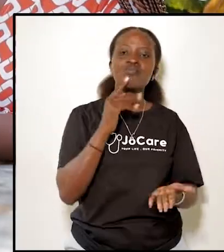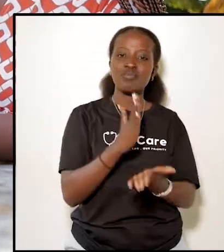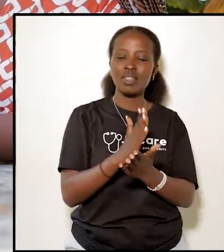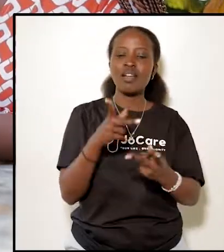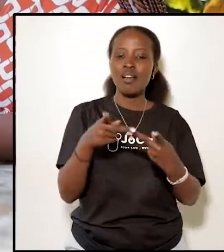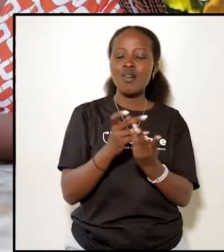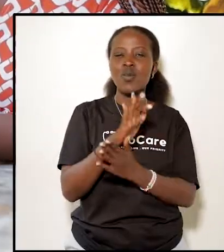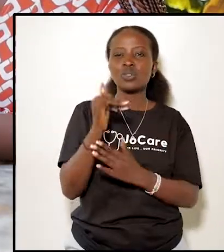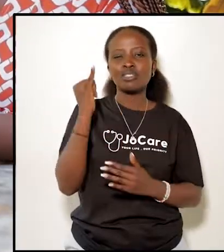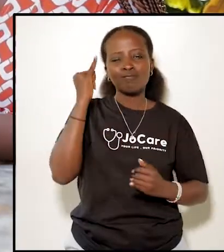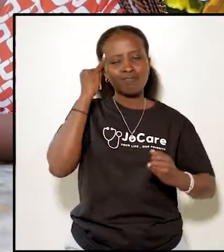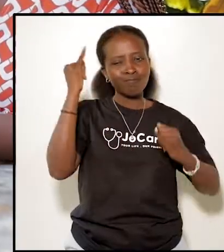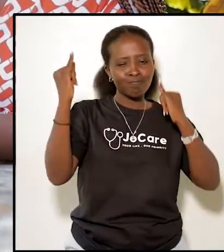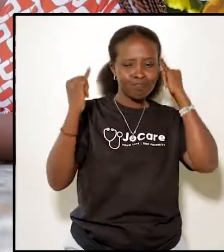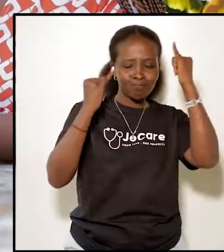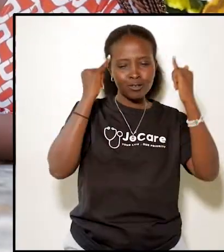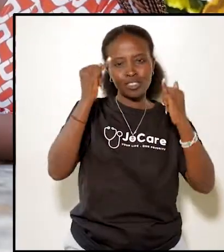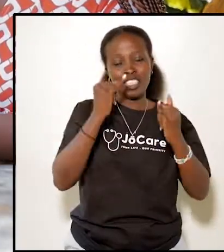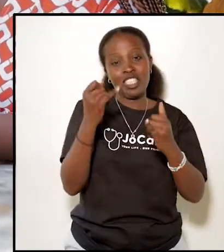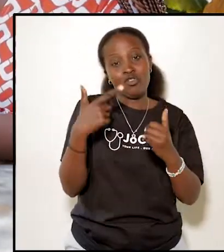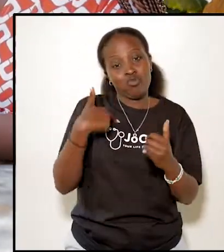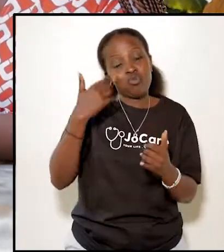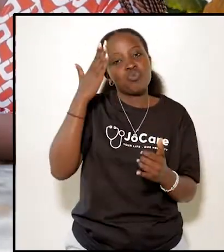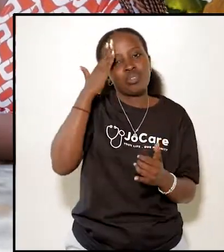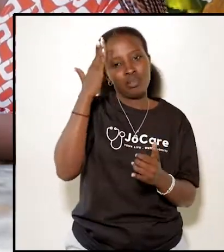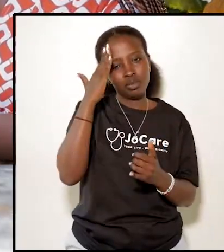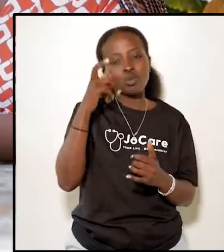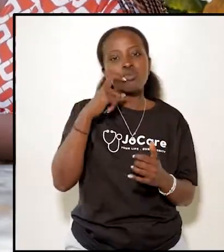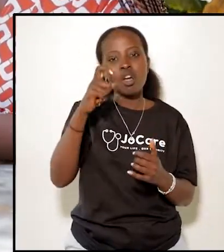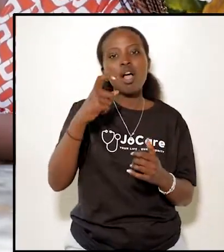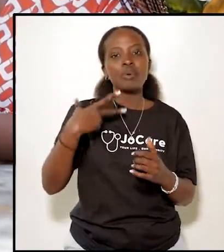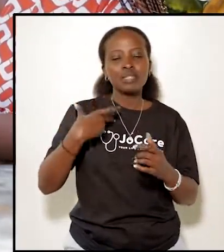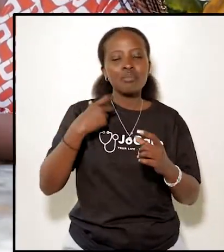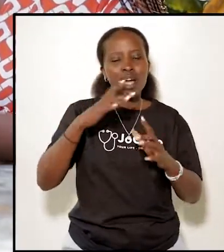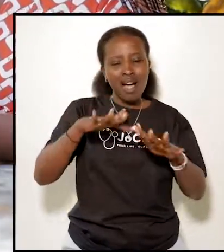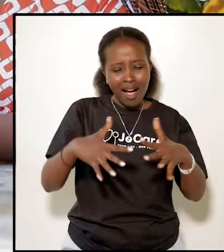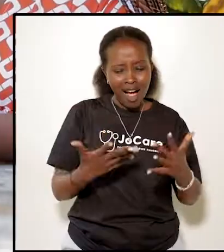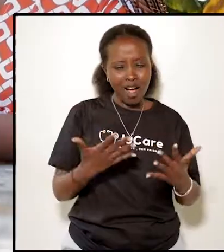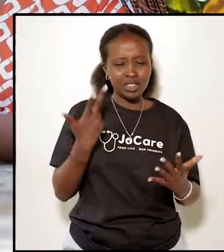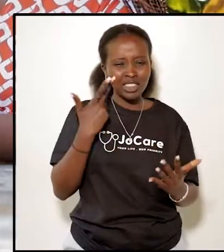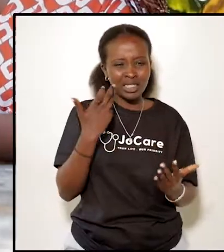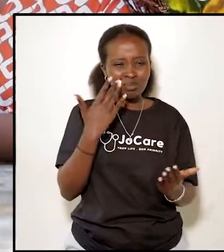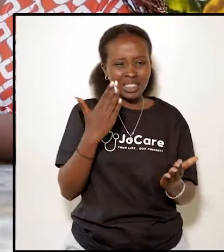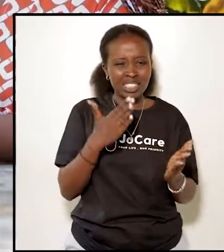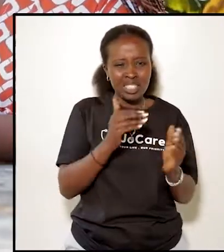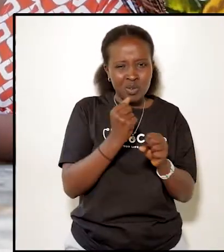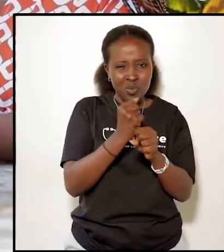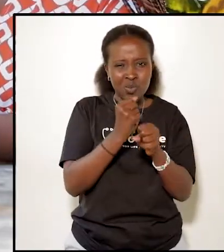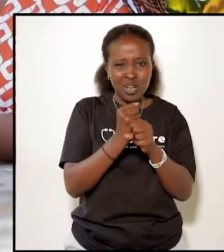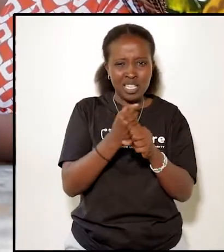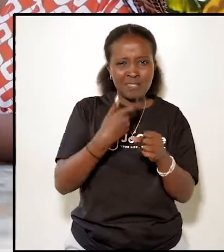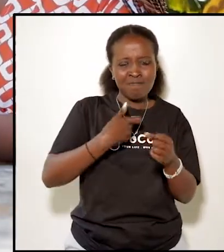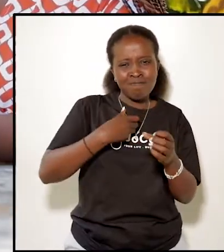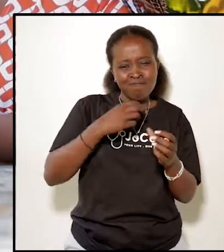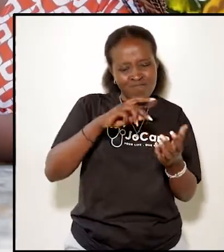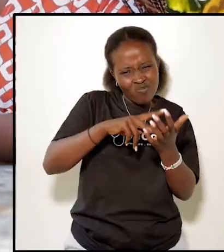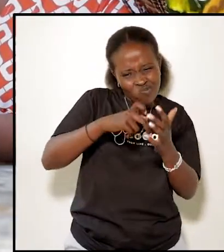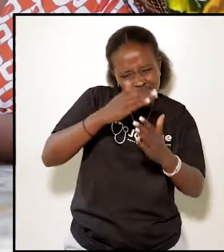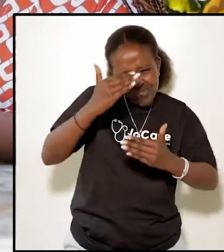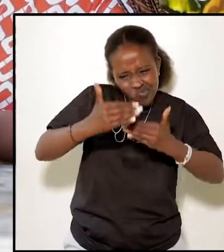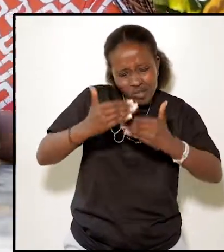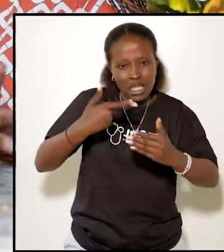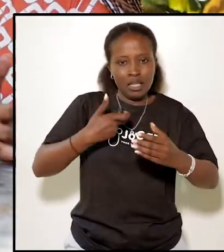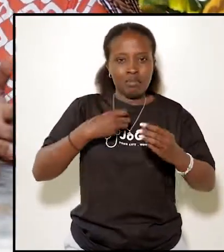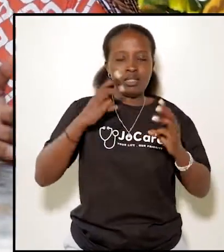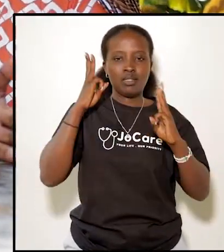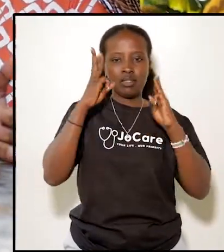why everything you should know, just manage stress. Yes, manage stress, but